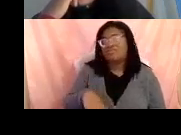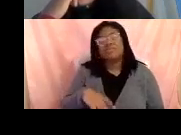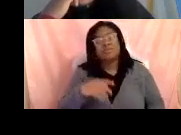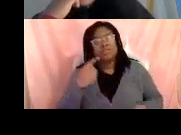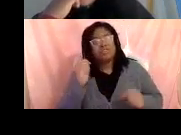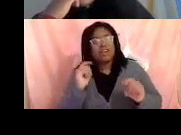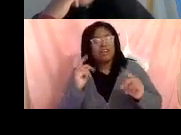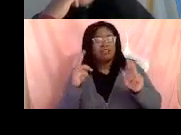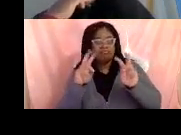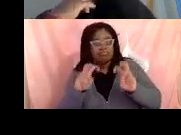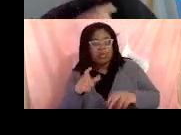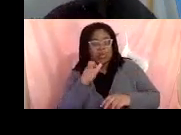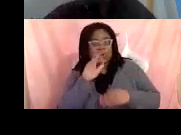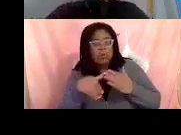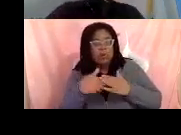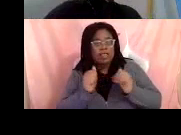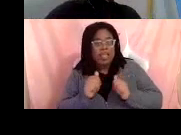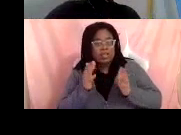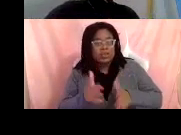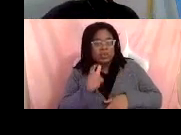were. Mm-hmm.